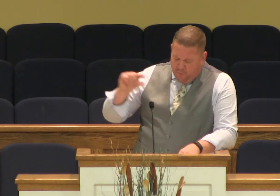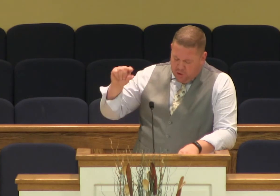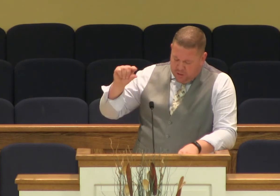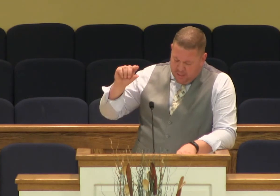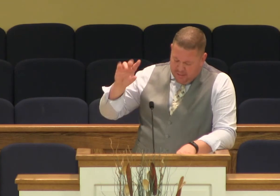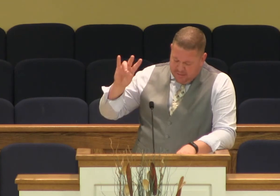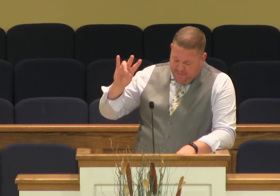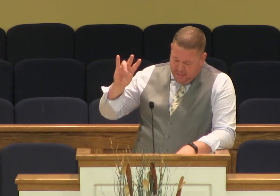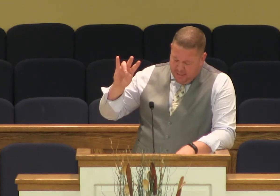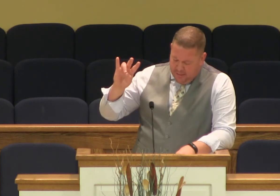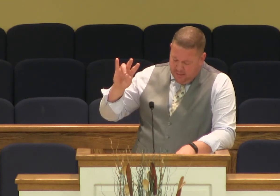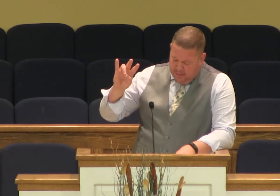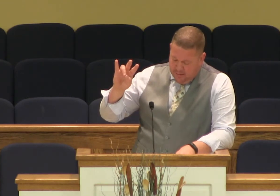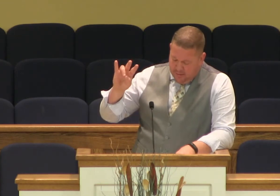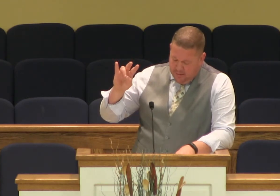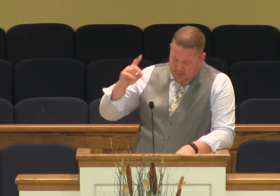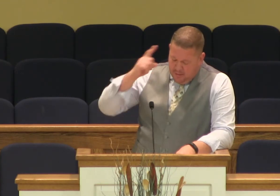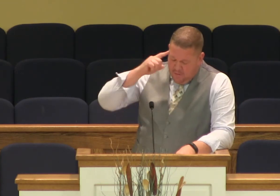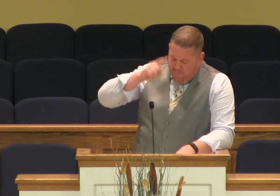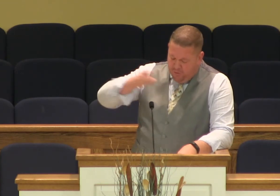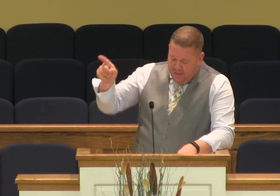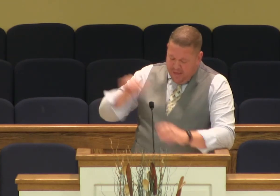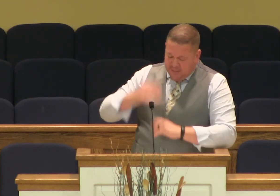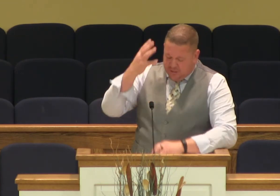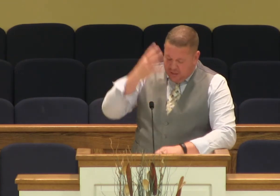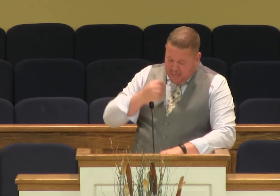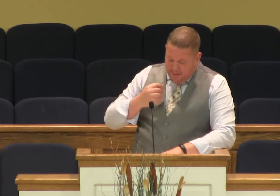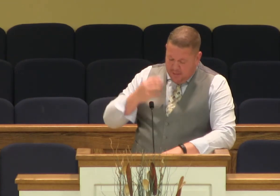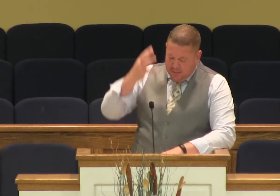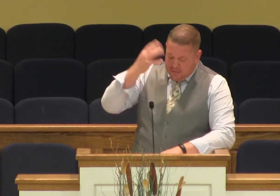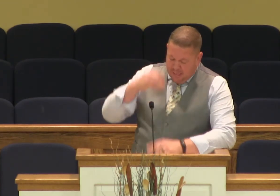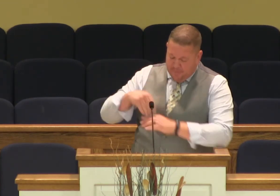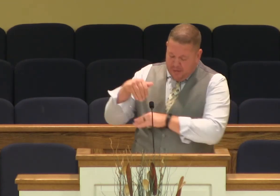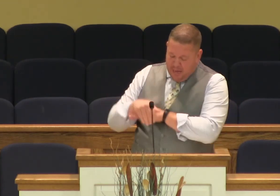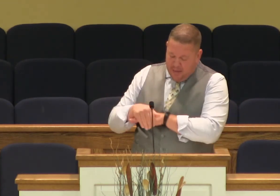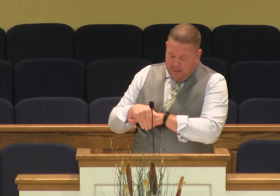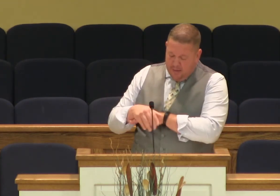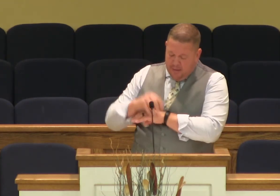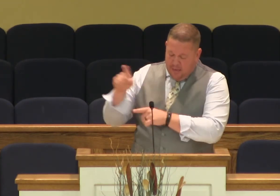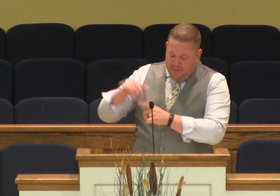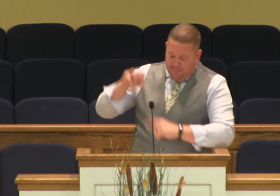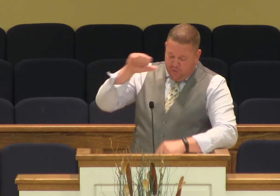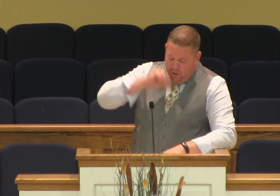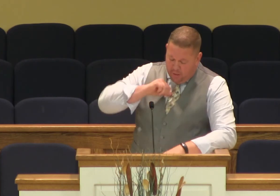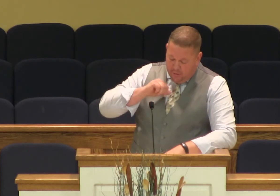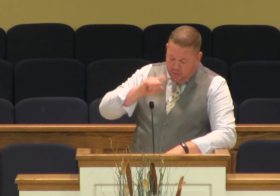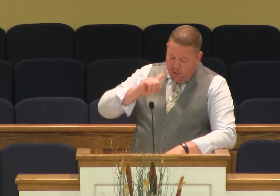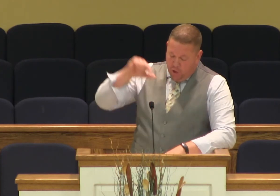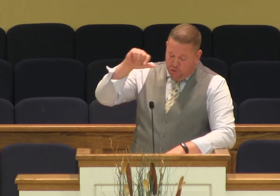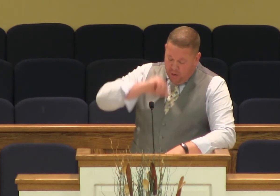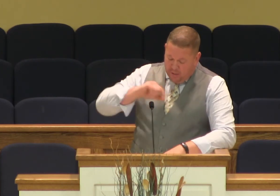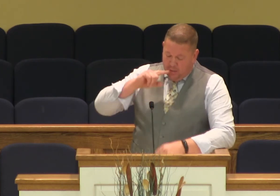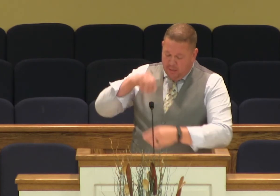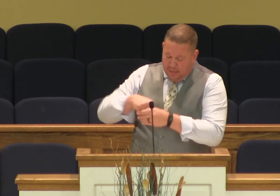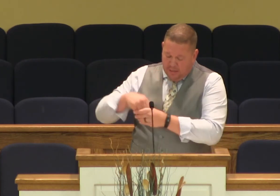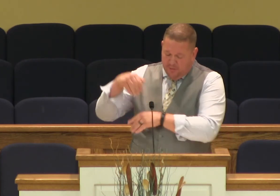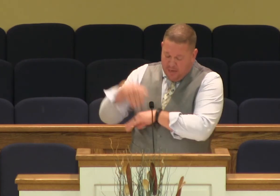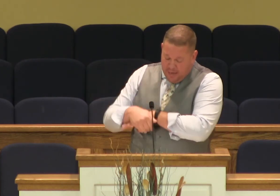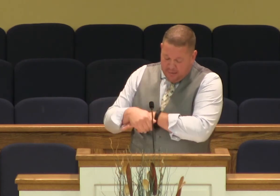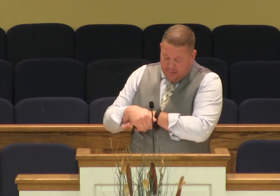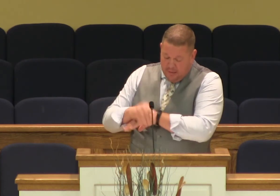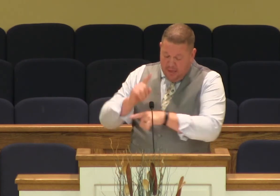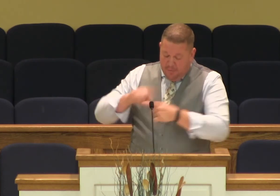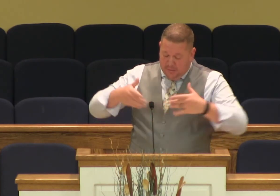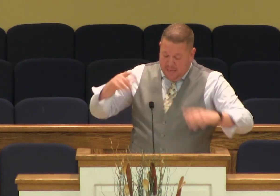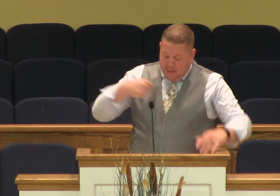Consideration. Look at verse 7 again. For they that sleep in the night, and then they be drunken, are drunken in the